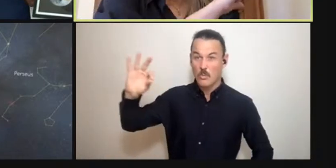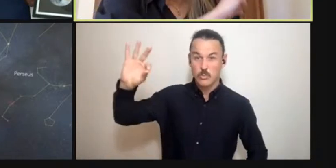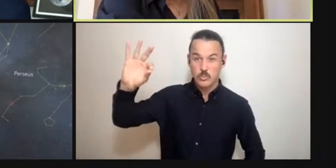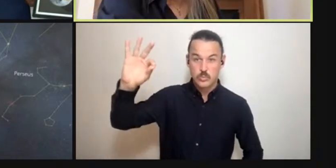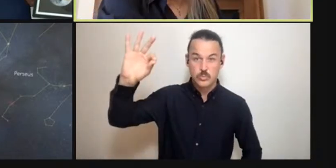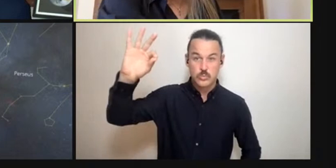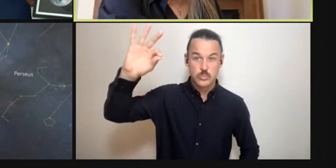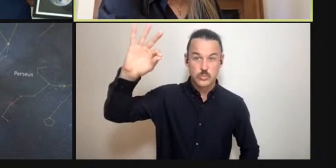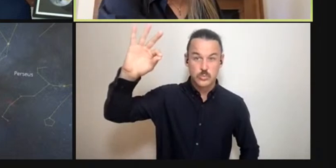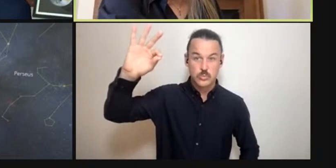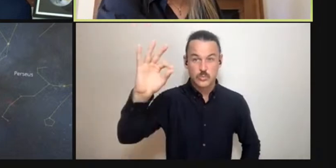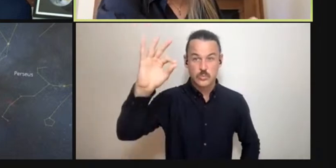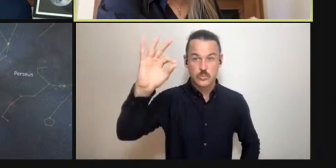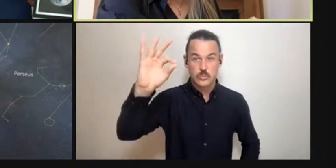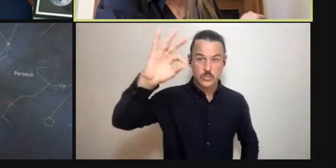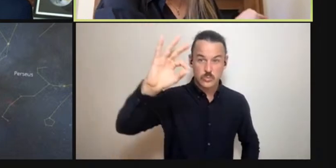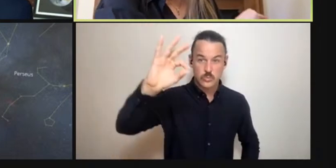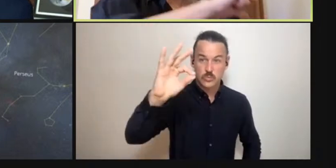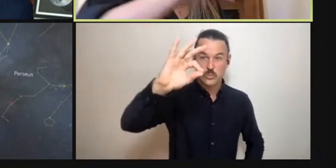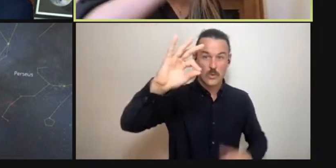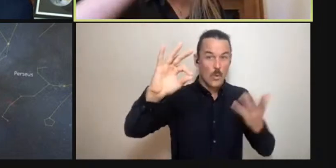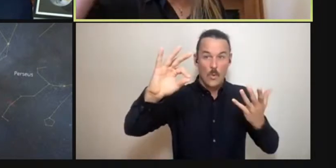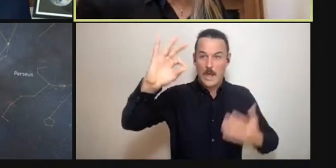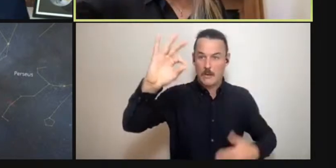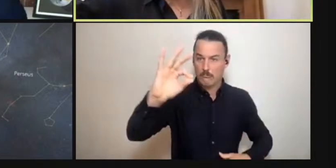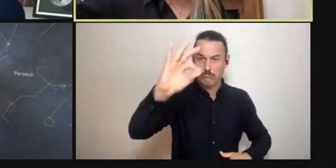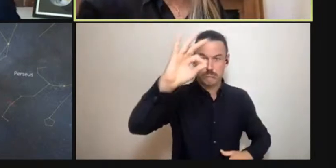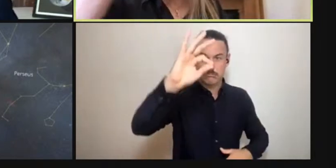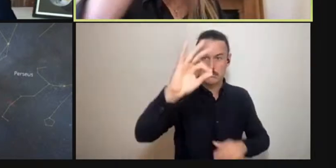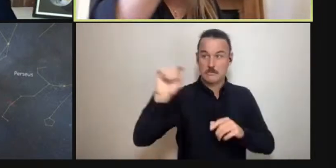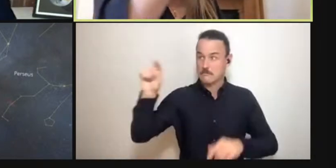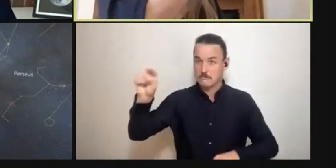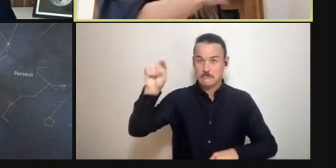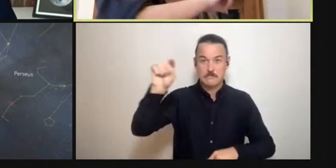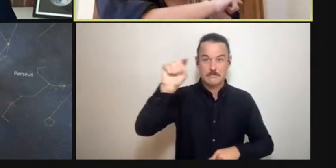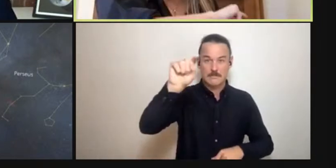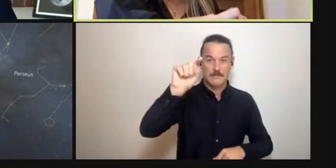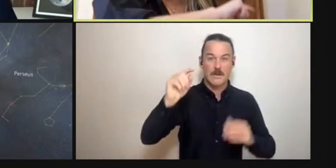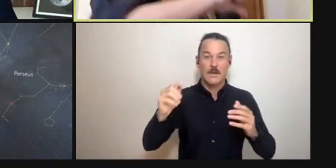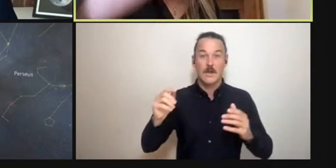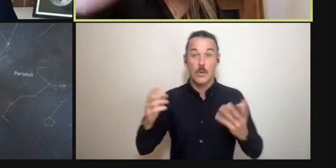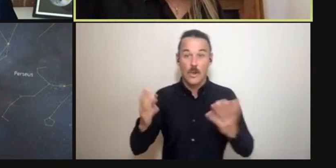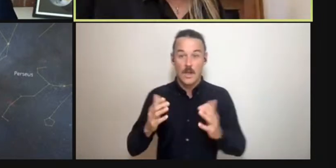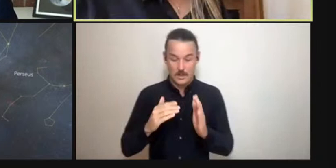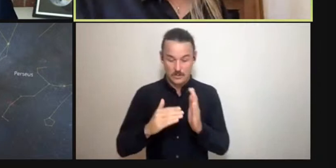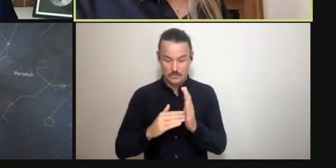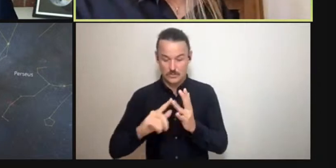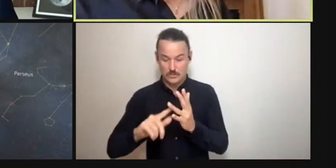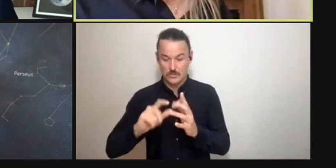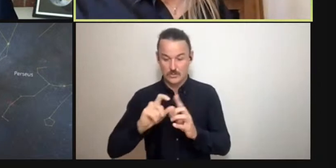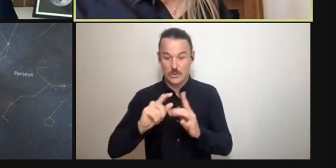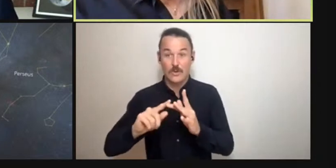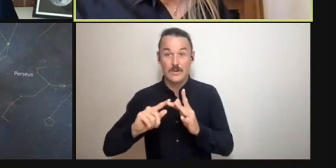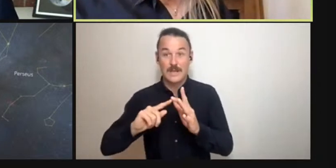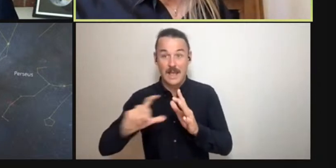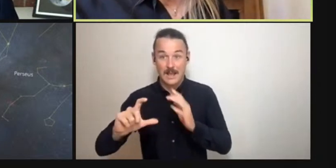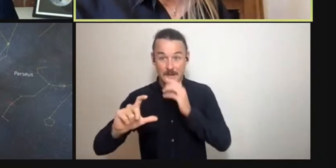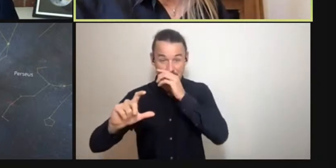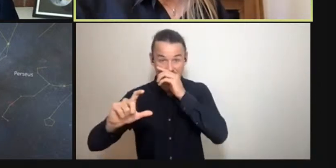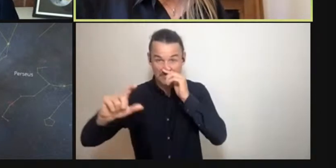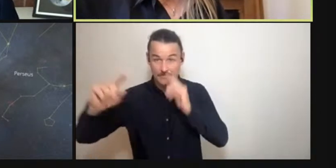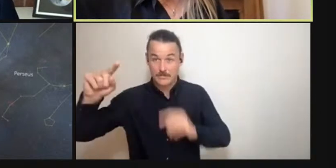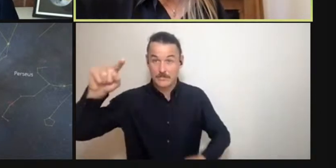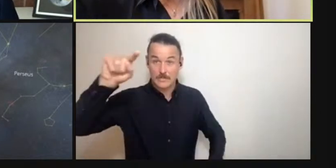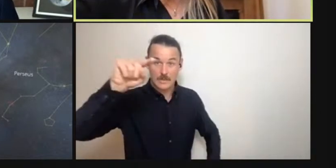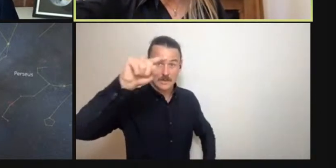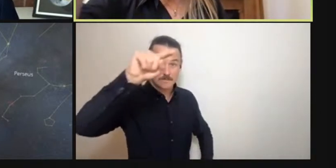of the zodiac. And so that's actually where that comes from, that's that arc of stars. And so